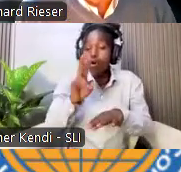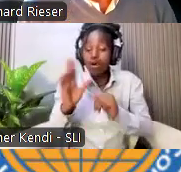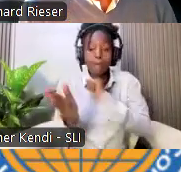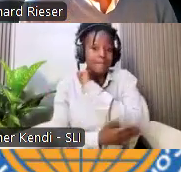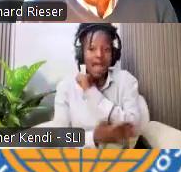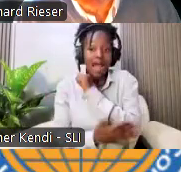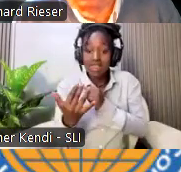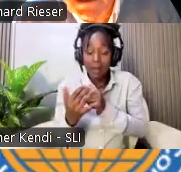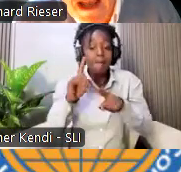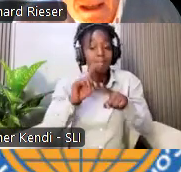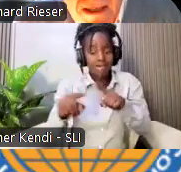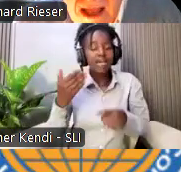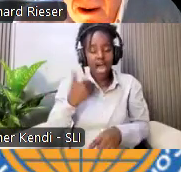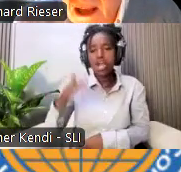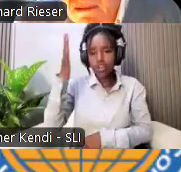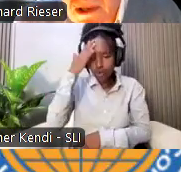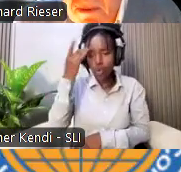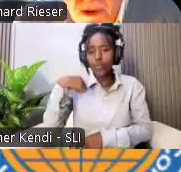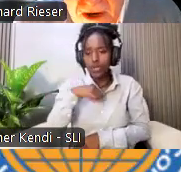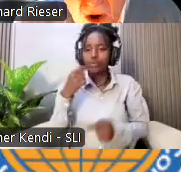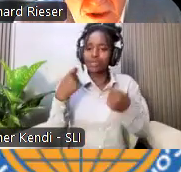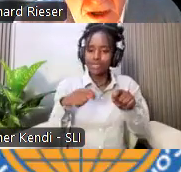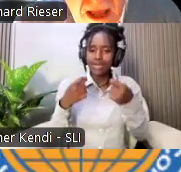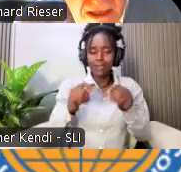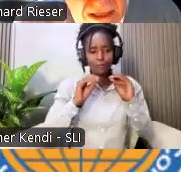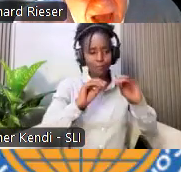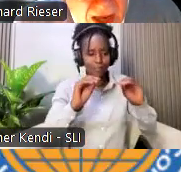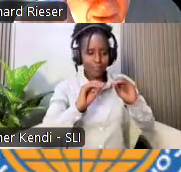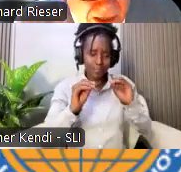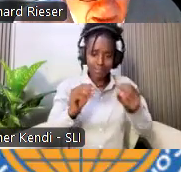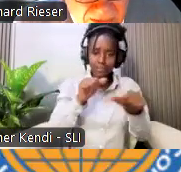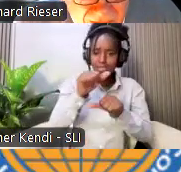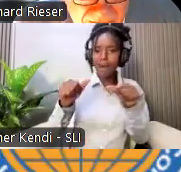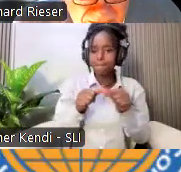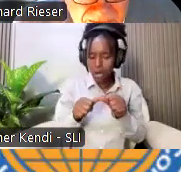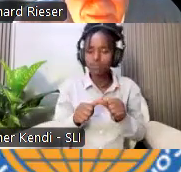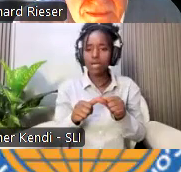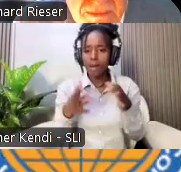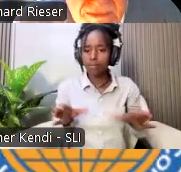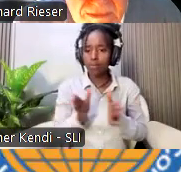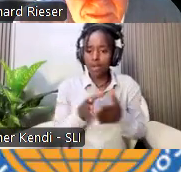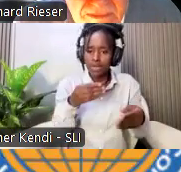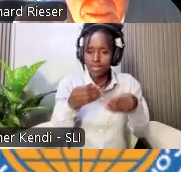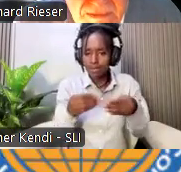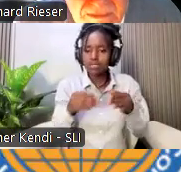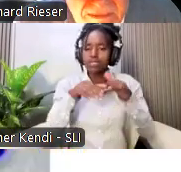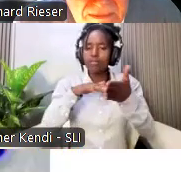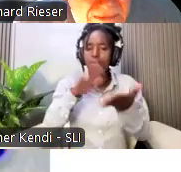good thing, but in promoting sexist stereotypes, it's probably not. So next slide, please.